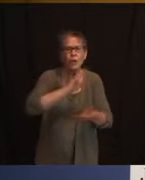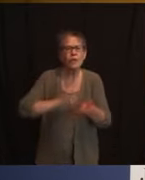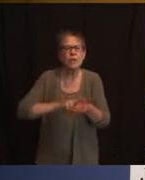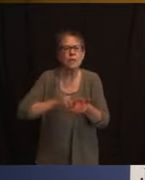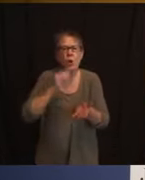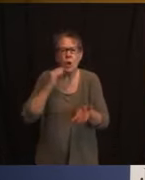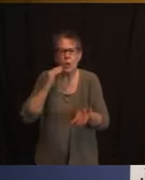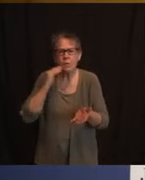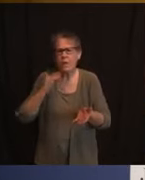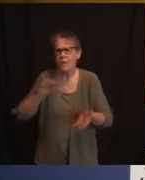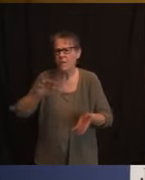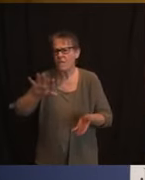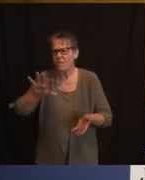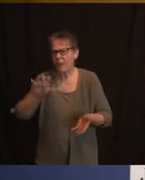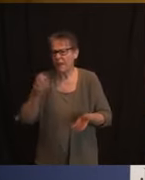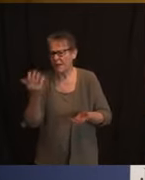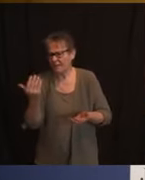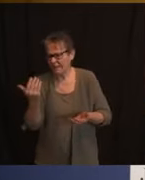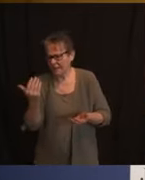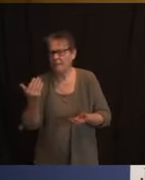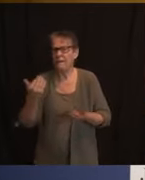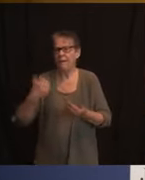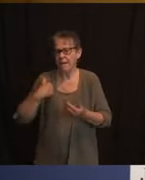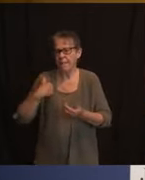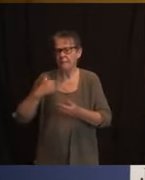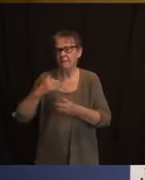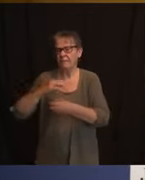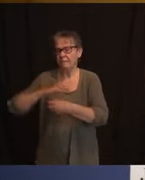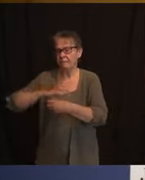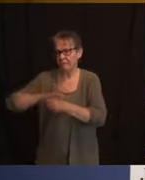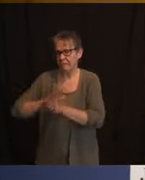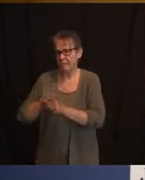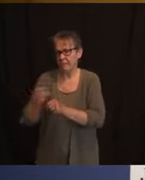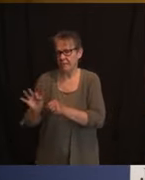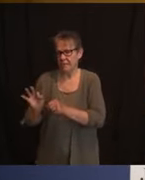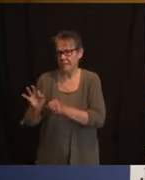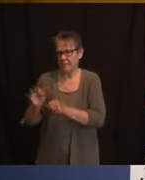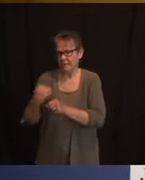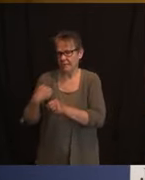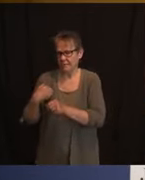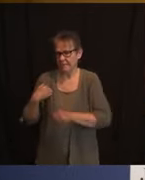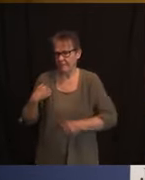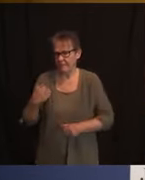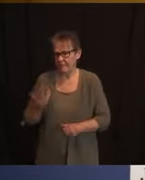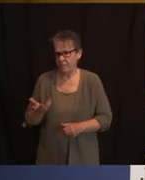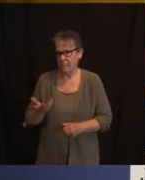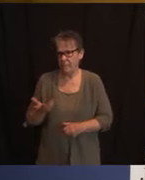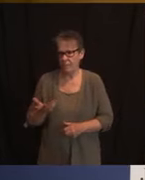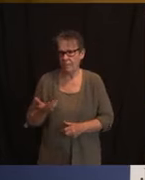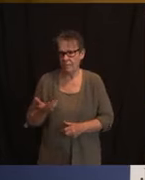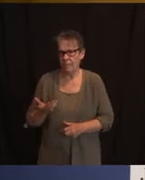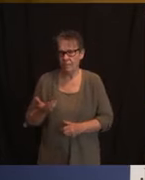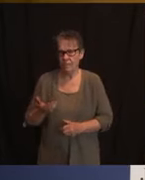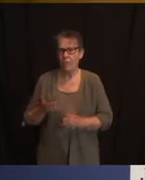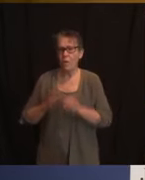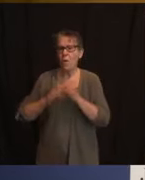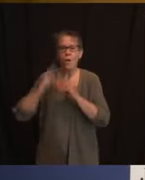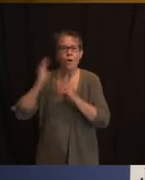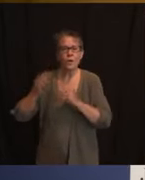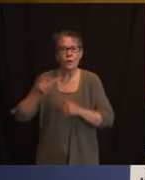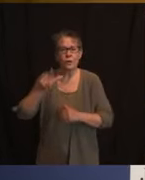cases. There are over 26,000 COVID-19 cases in these facilities. At the